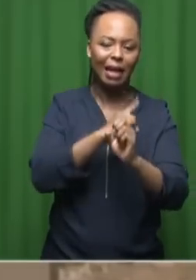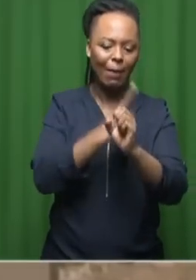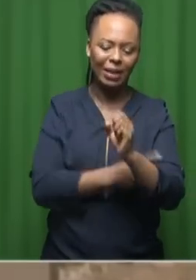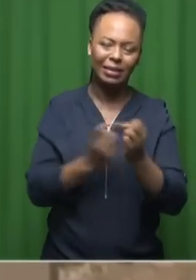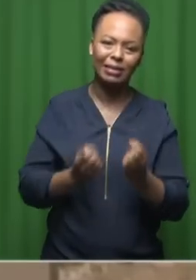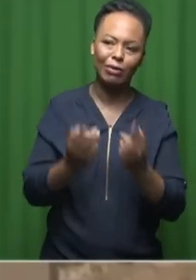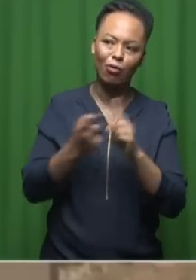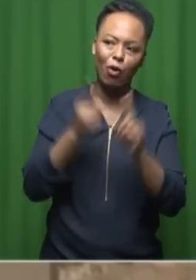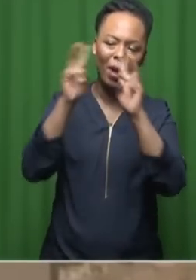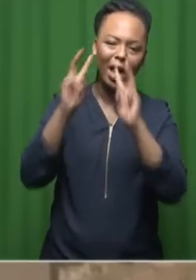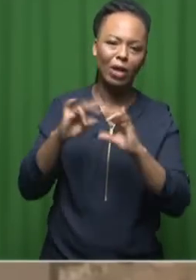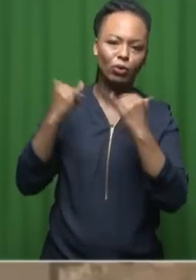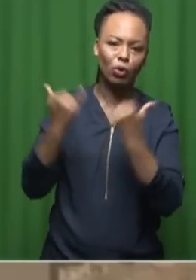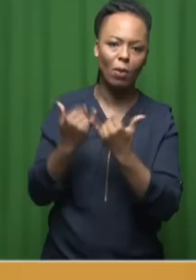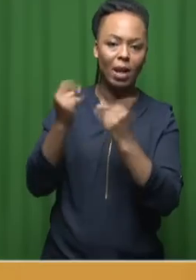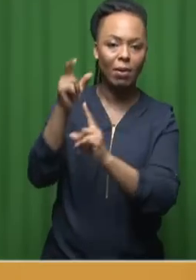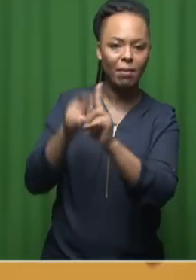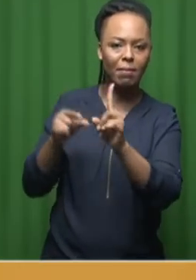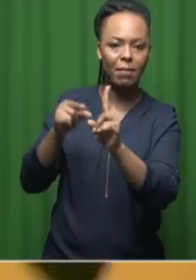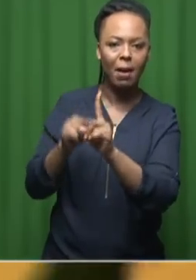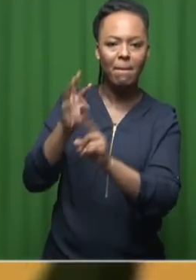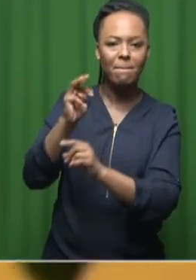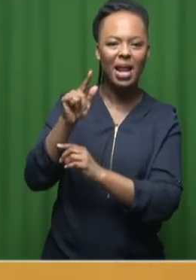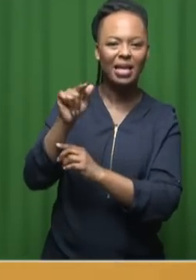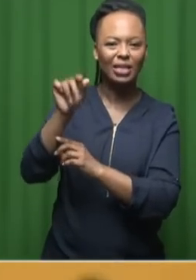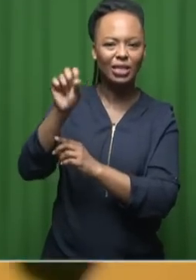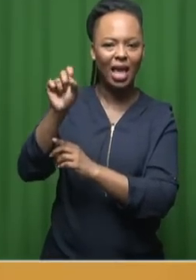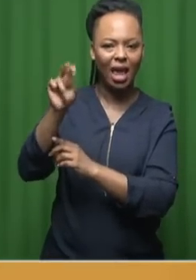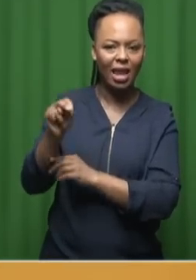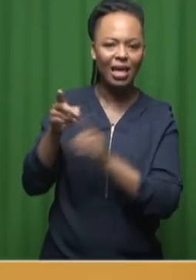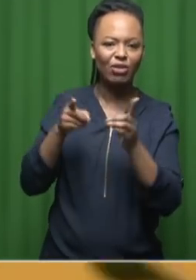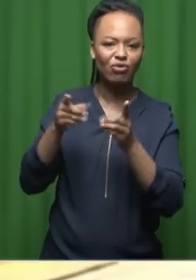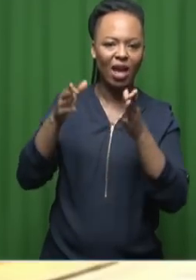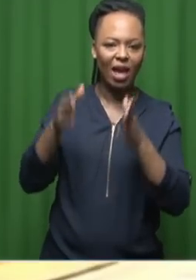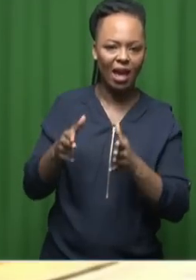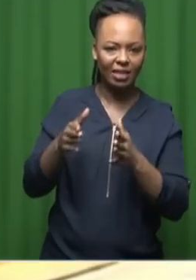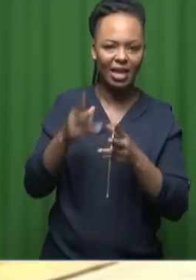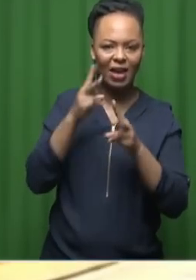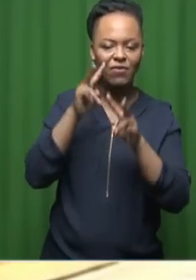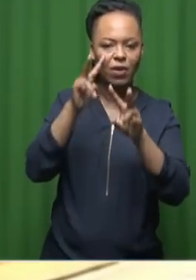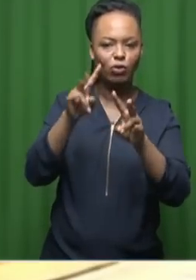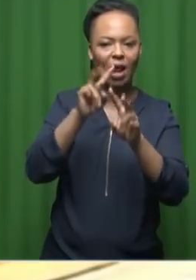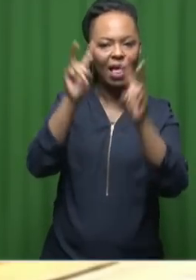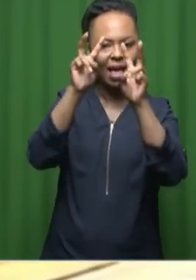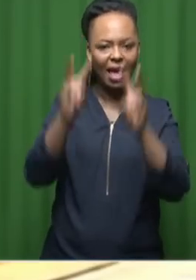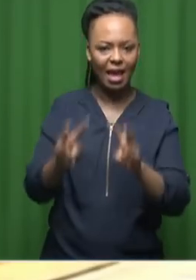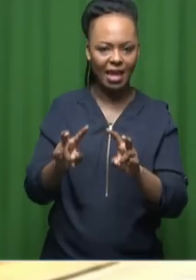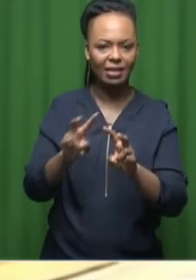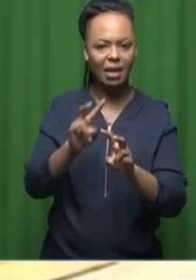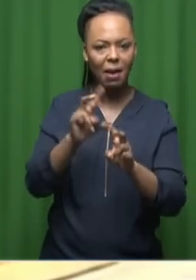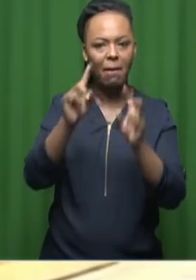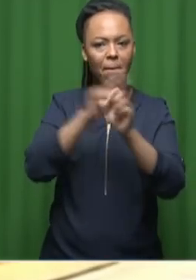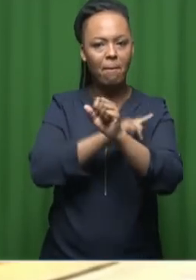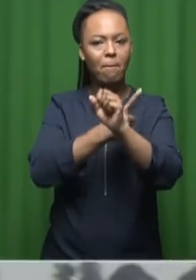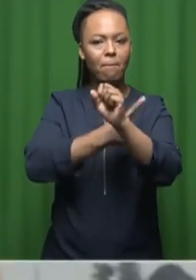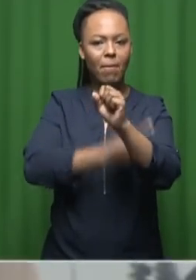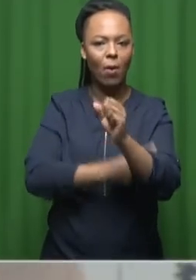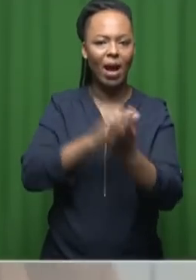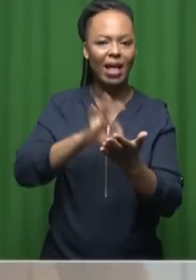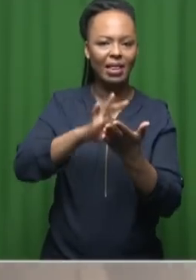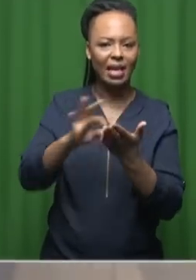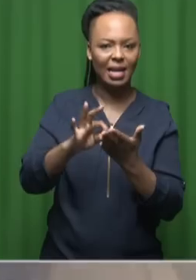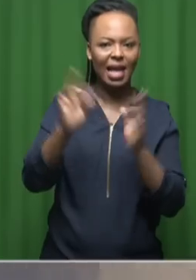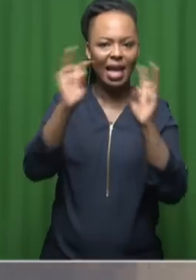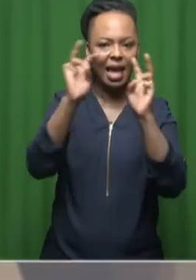Eskom, we joined in studio by Clyde Mallinson, Director at Virtual Energy and Power and Clean Energy Projects and a